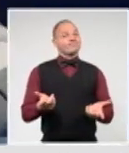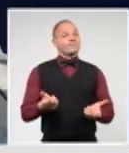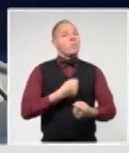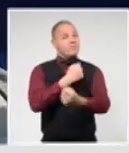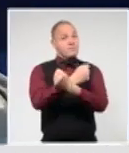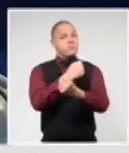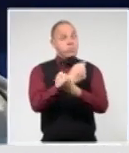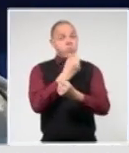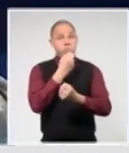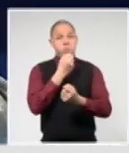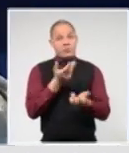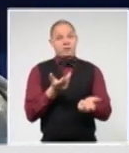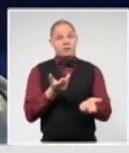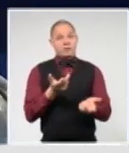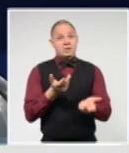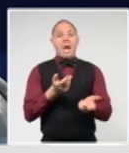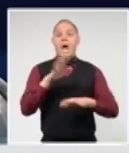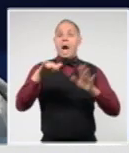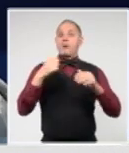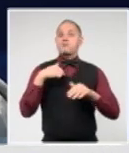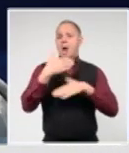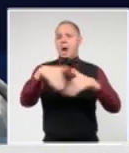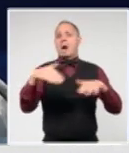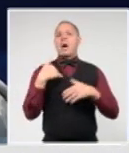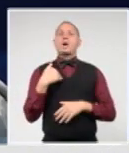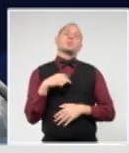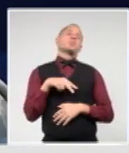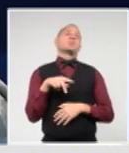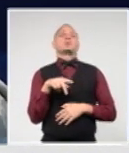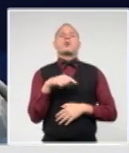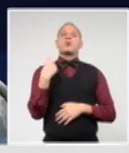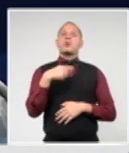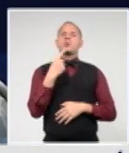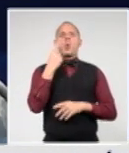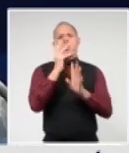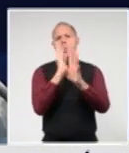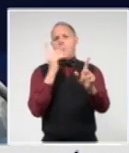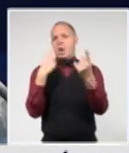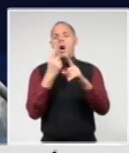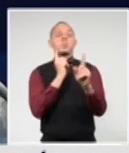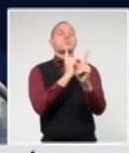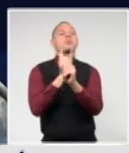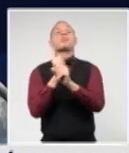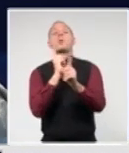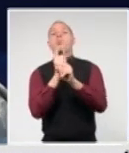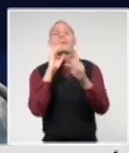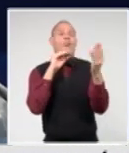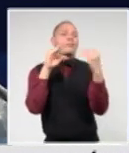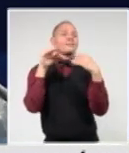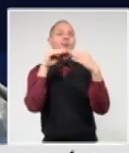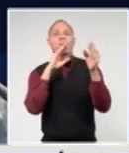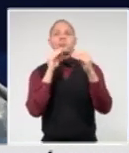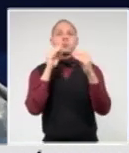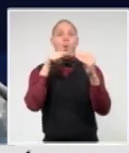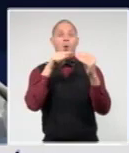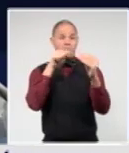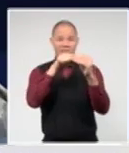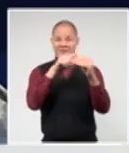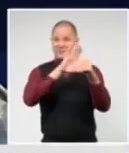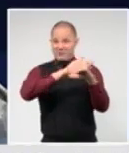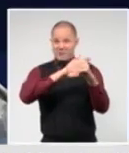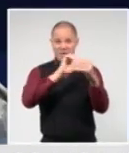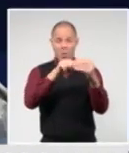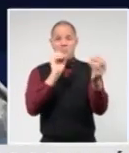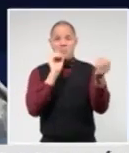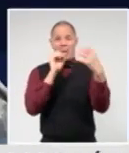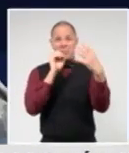age. 18 cases are between 40 and 59, and 6 are over the age of